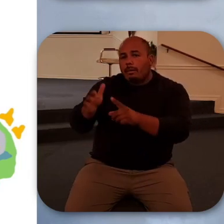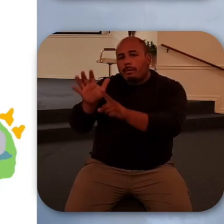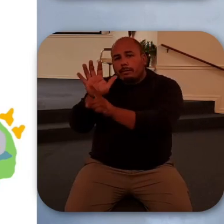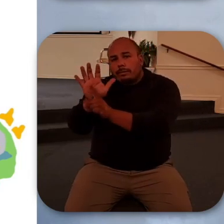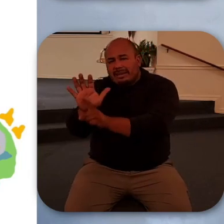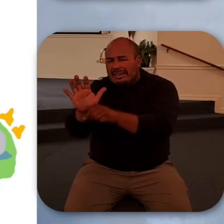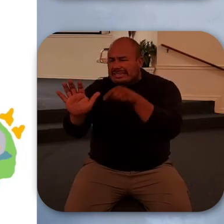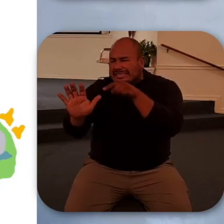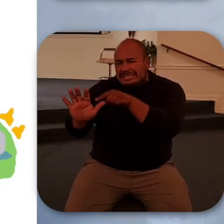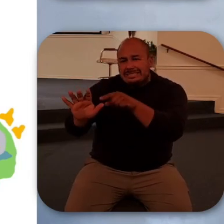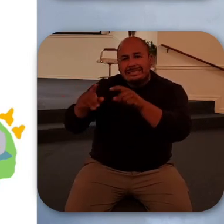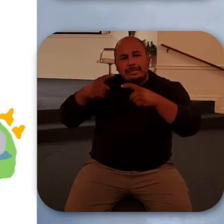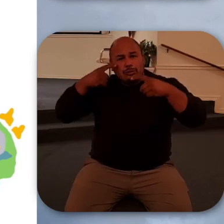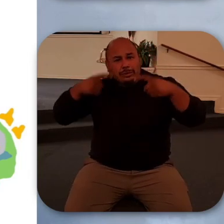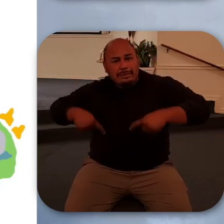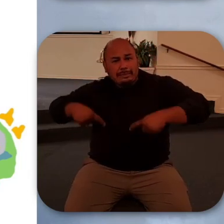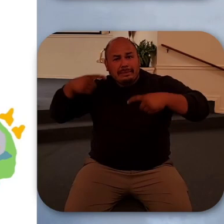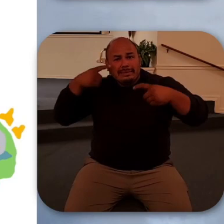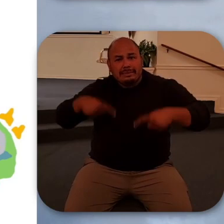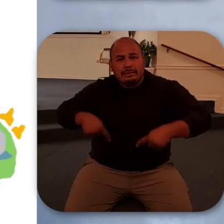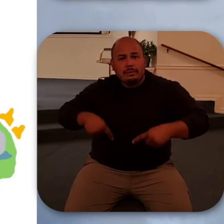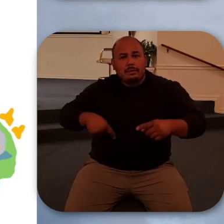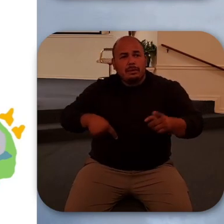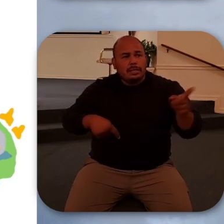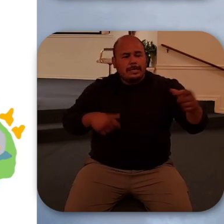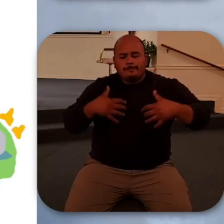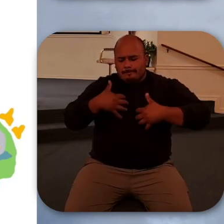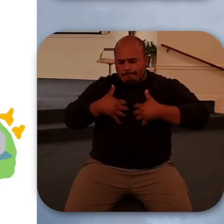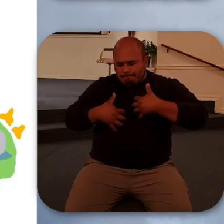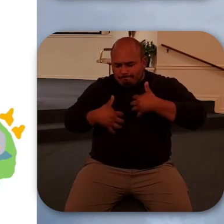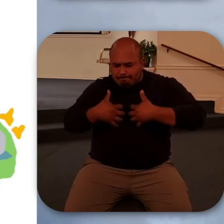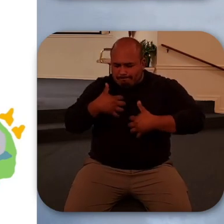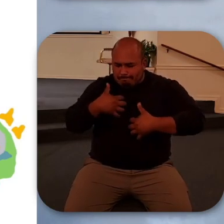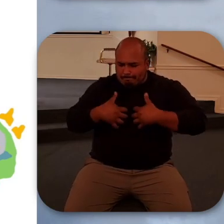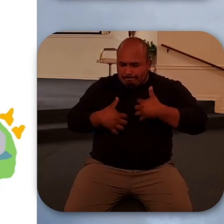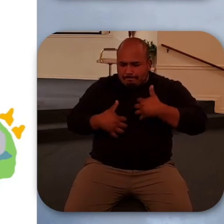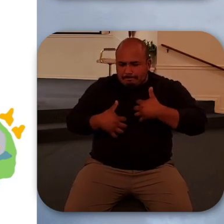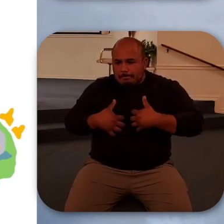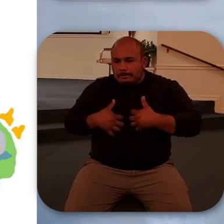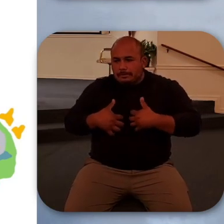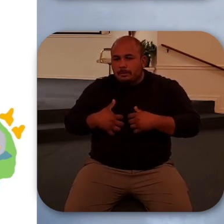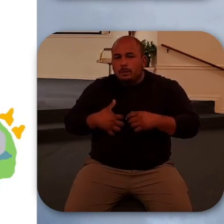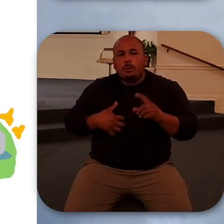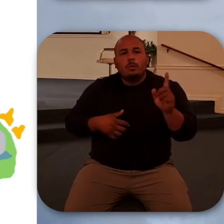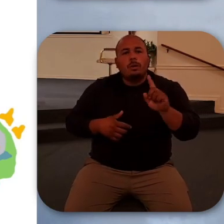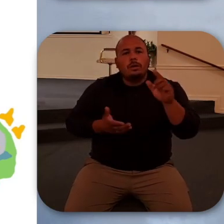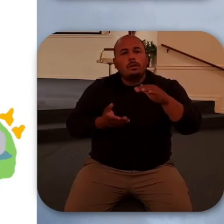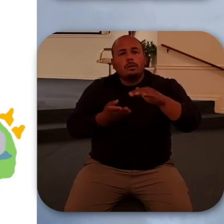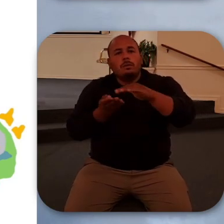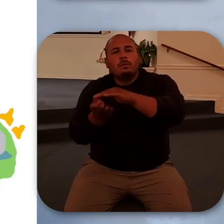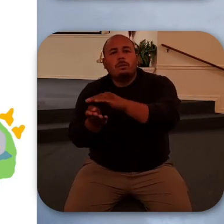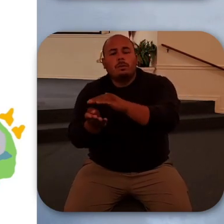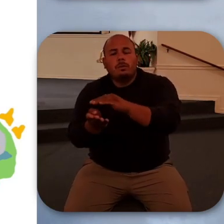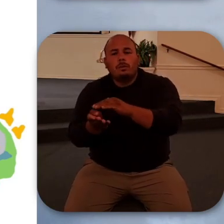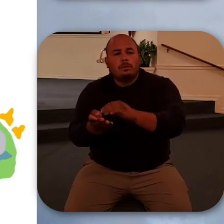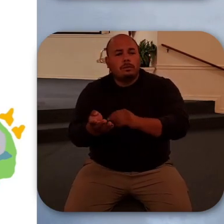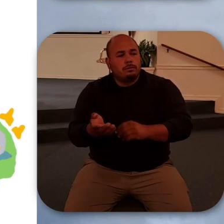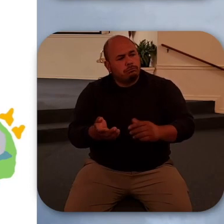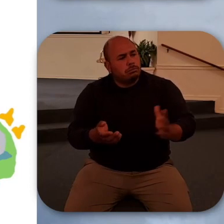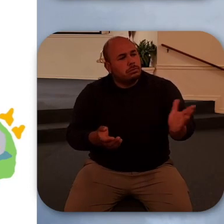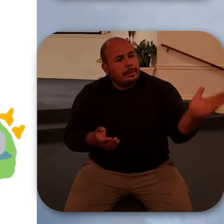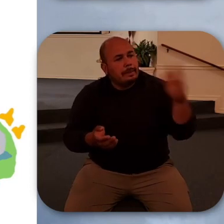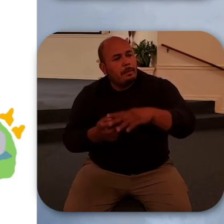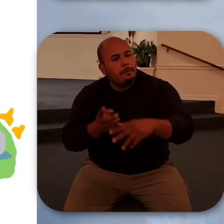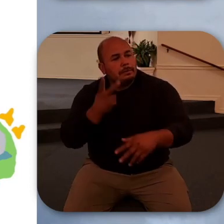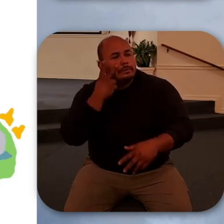was deeply moved in spirit and troubled. Where have you laid him? He asked. Come and see, Lord,